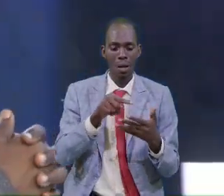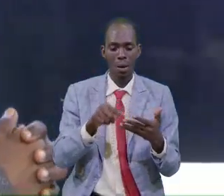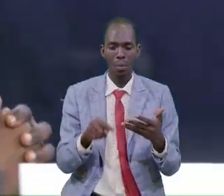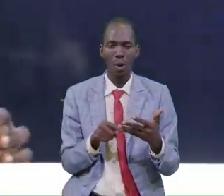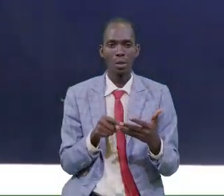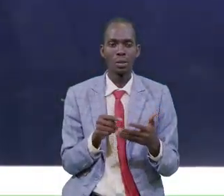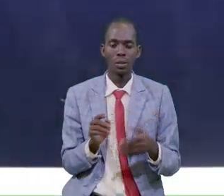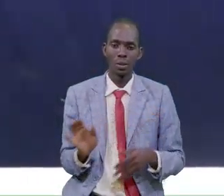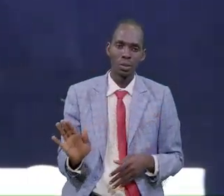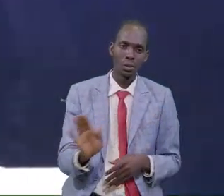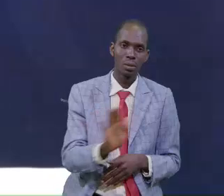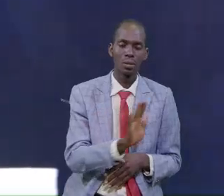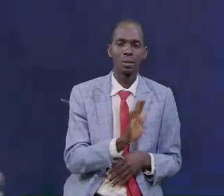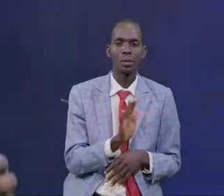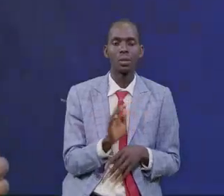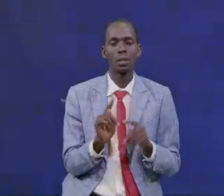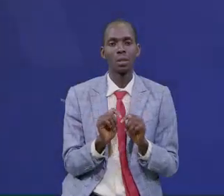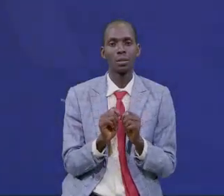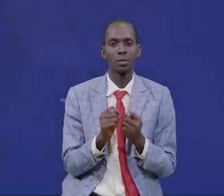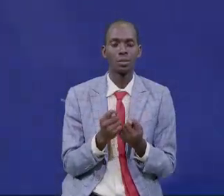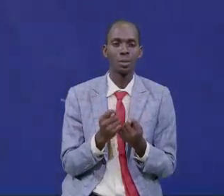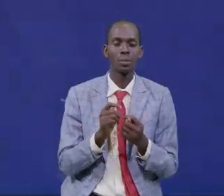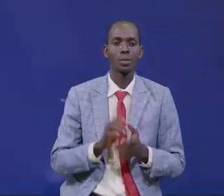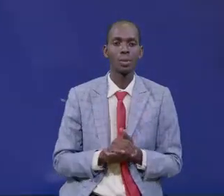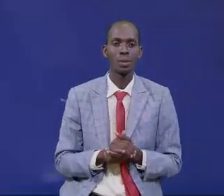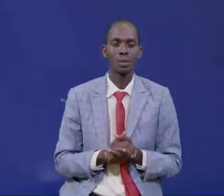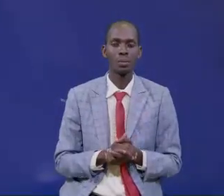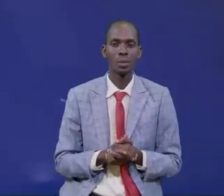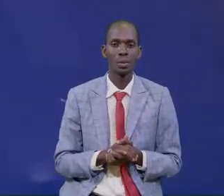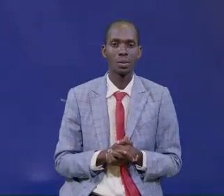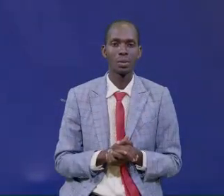among their tribe.